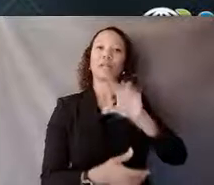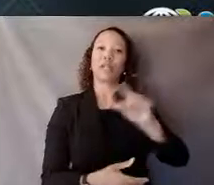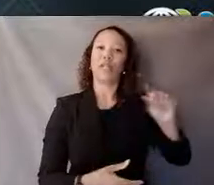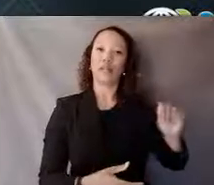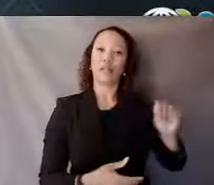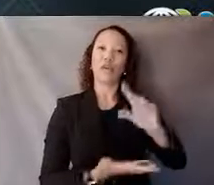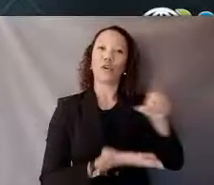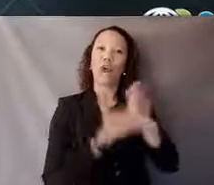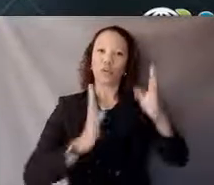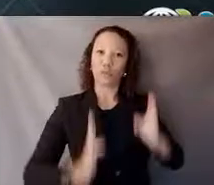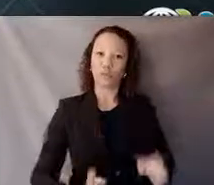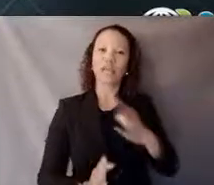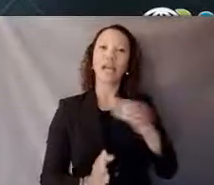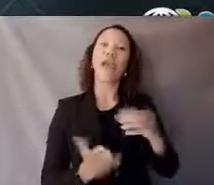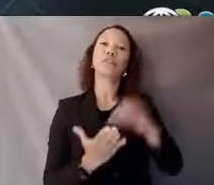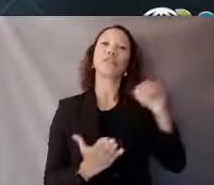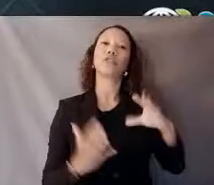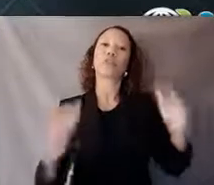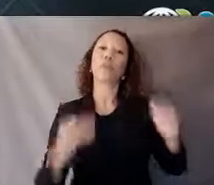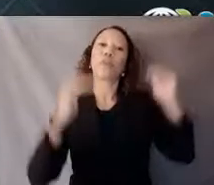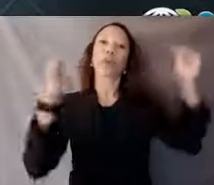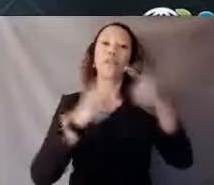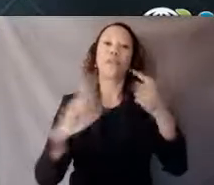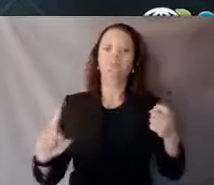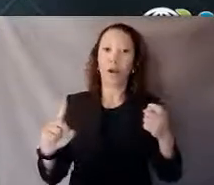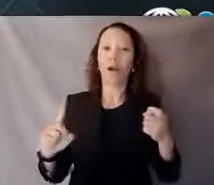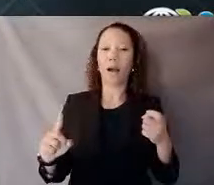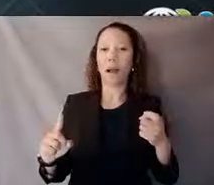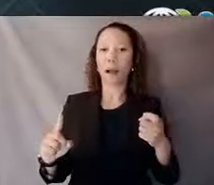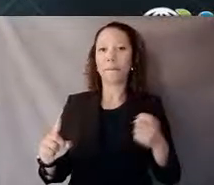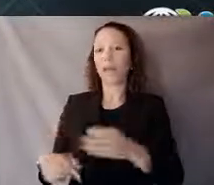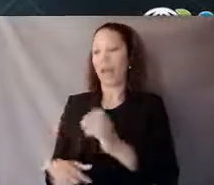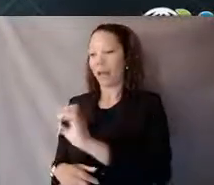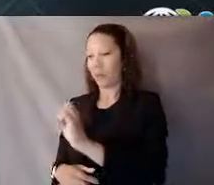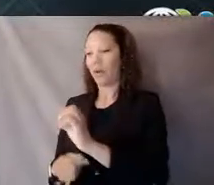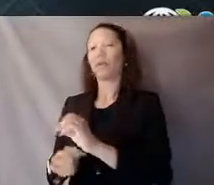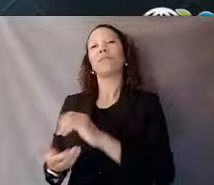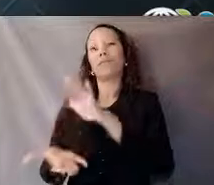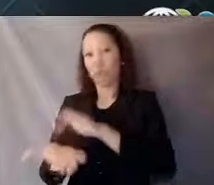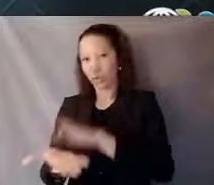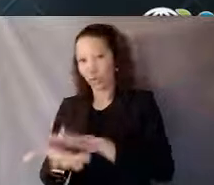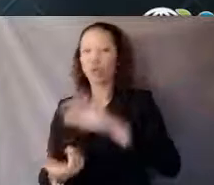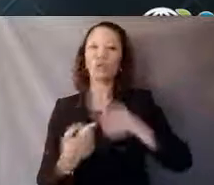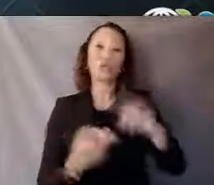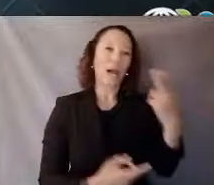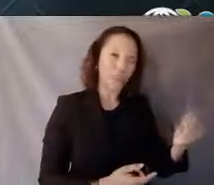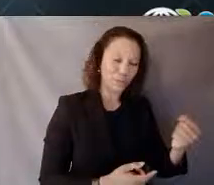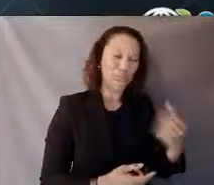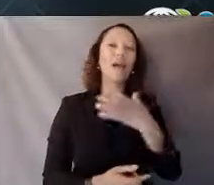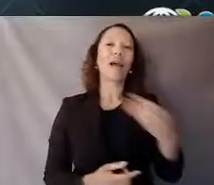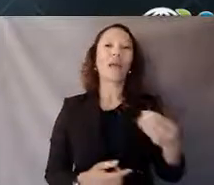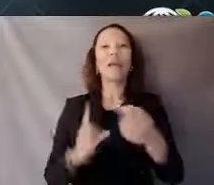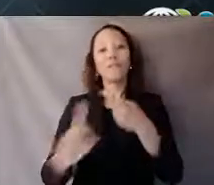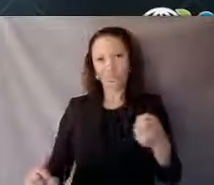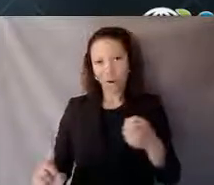as students that are promoting from middle school to high school, as well as students promoting from elementary school to